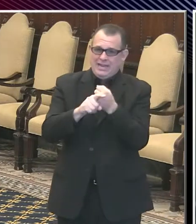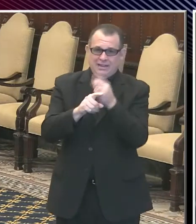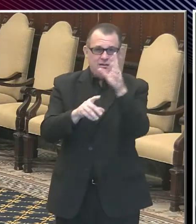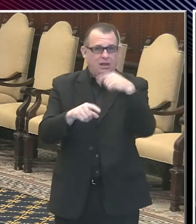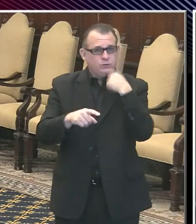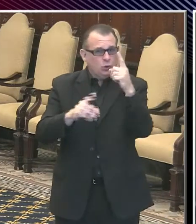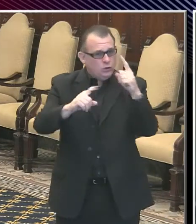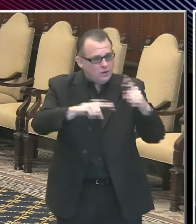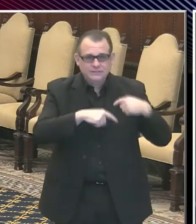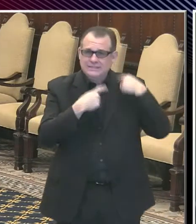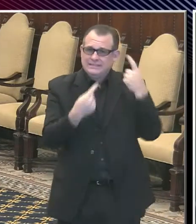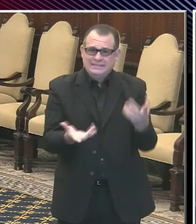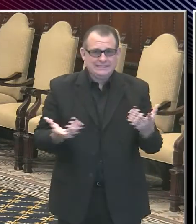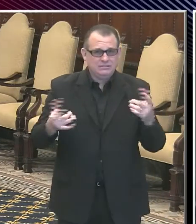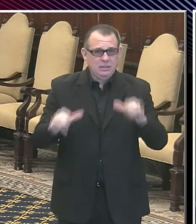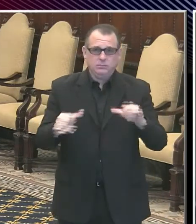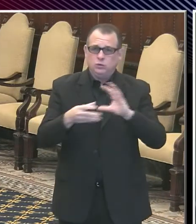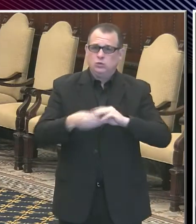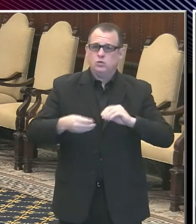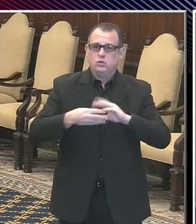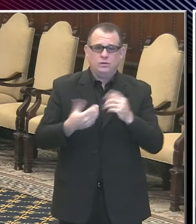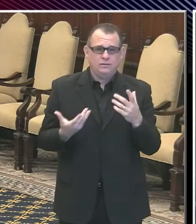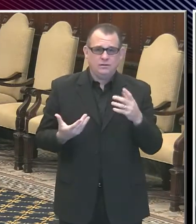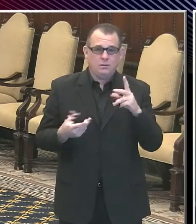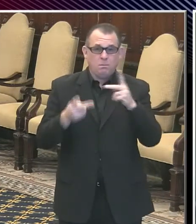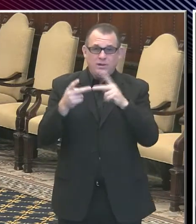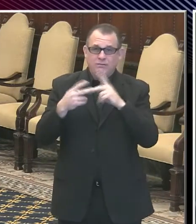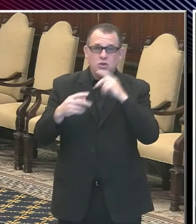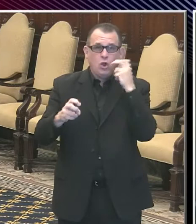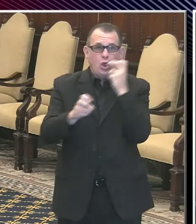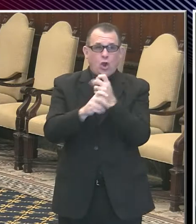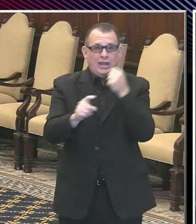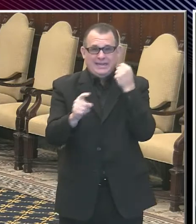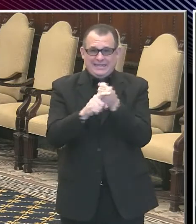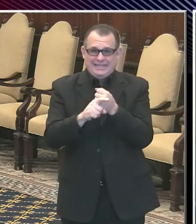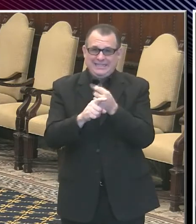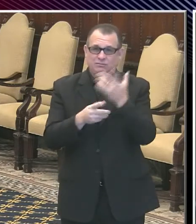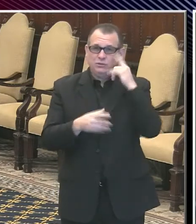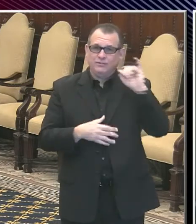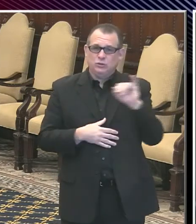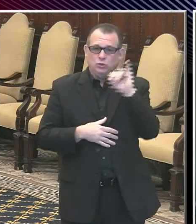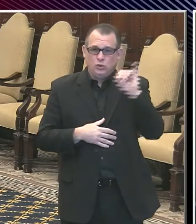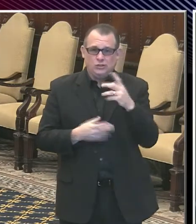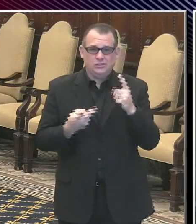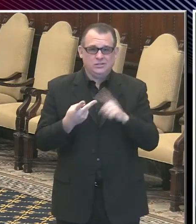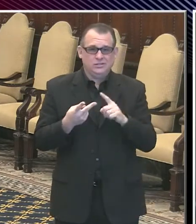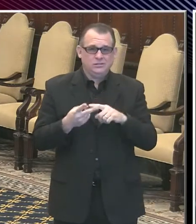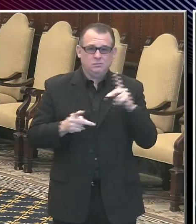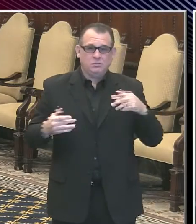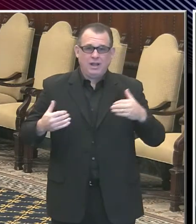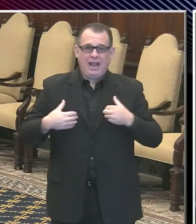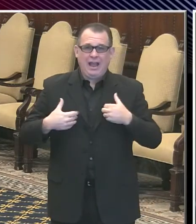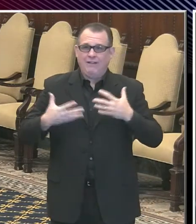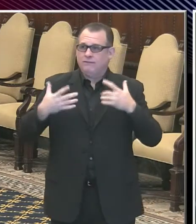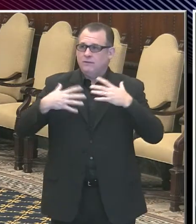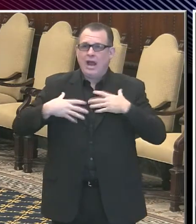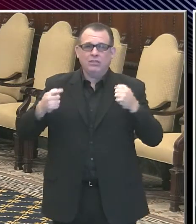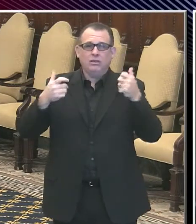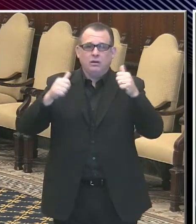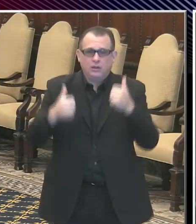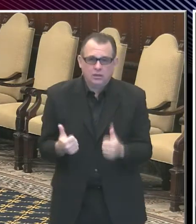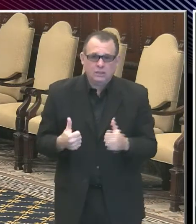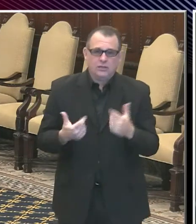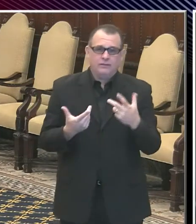epidemic. These are institutions where it's hard to control the infection and very frail people, very high risk. It's been tough on nursing